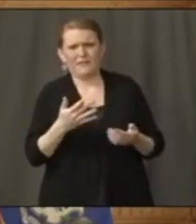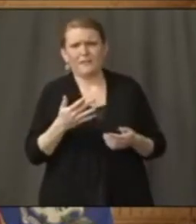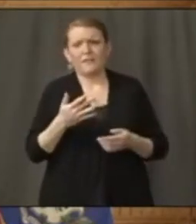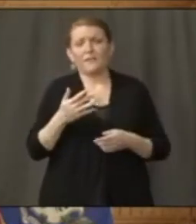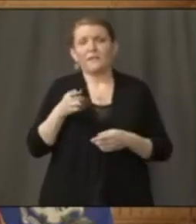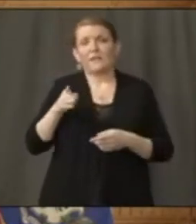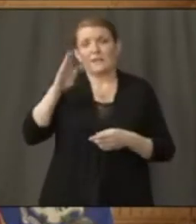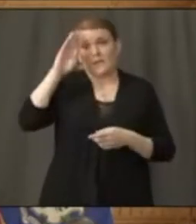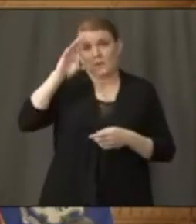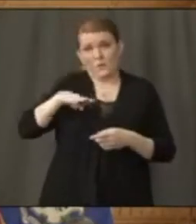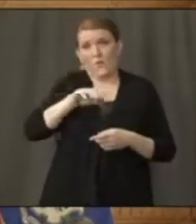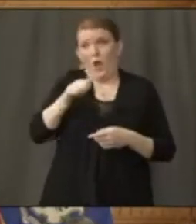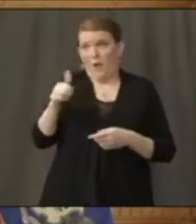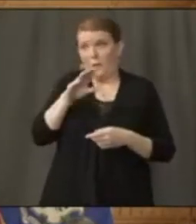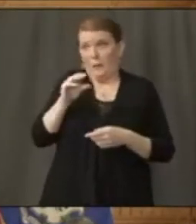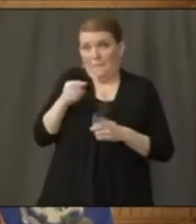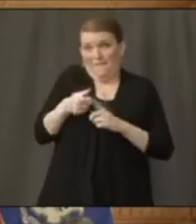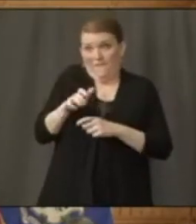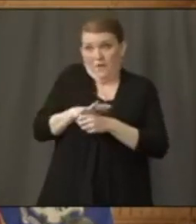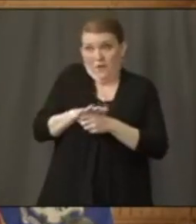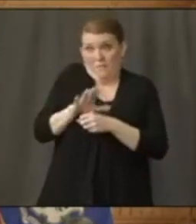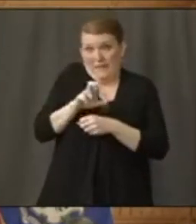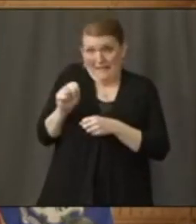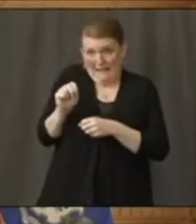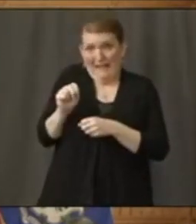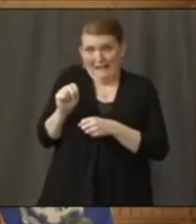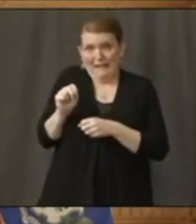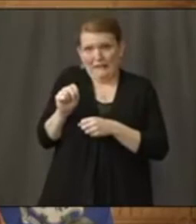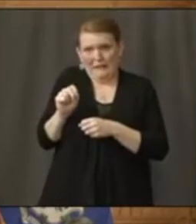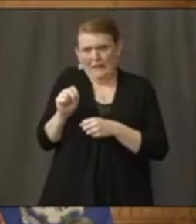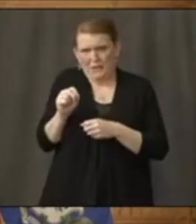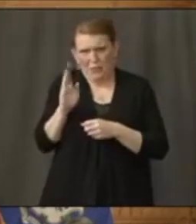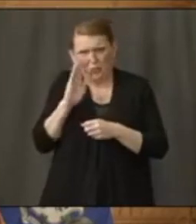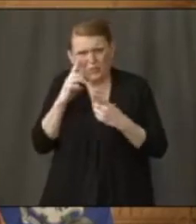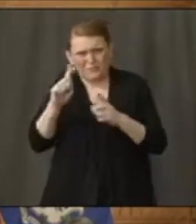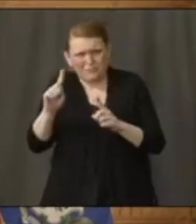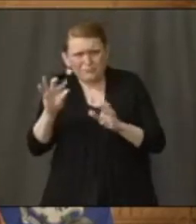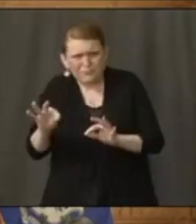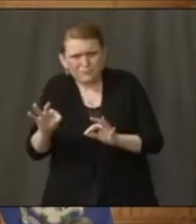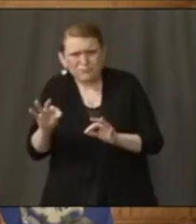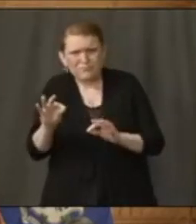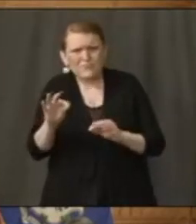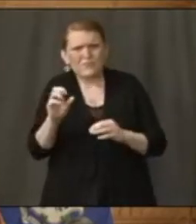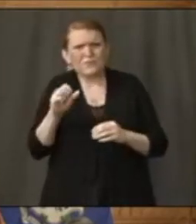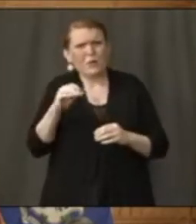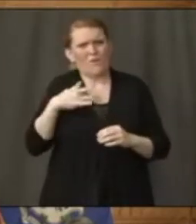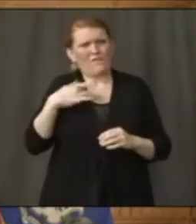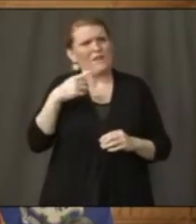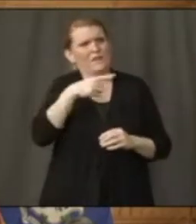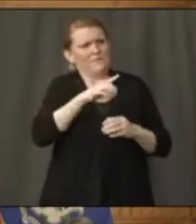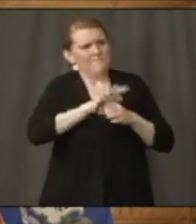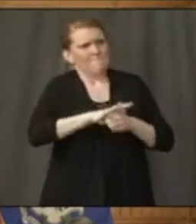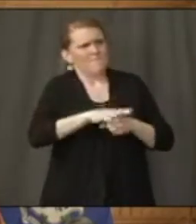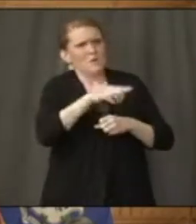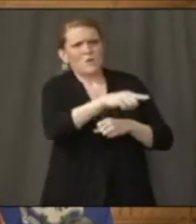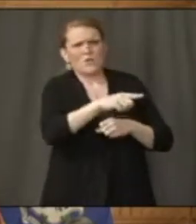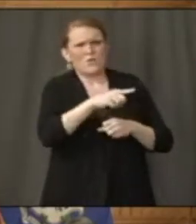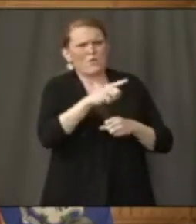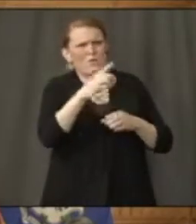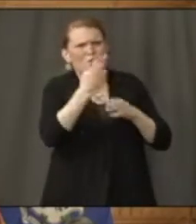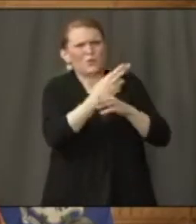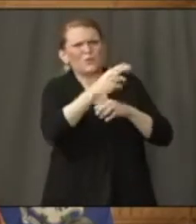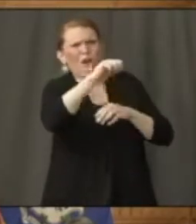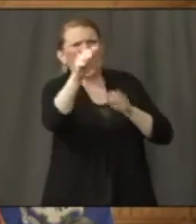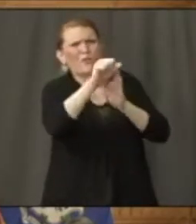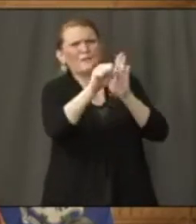actually replace this group with a regional group of officials to try to come up with reopening plan. I wondered,